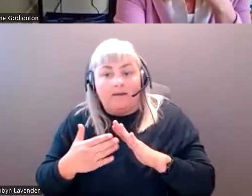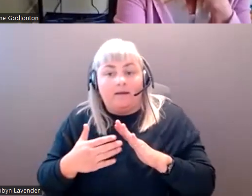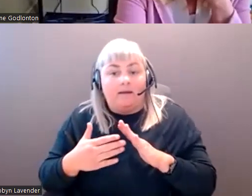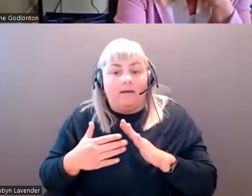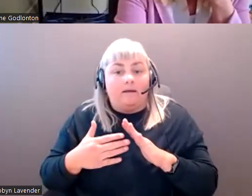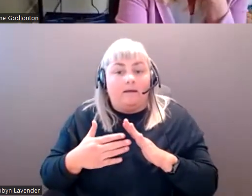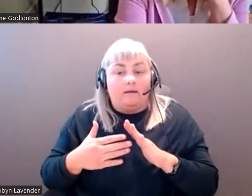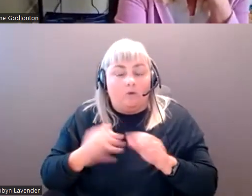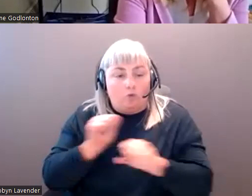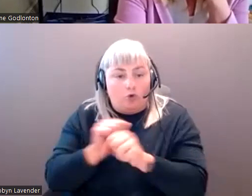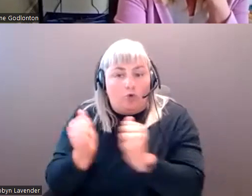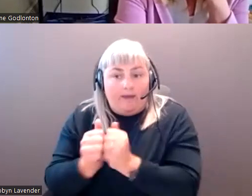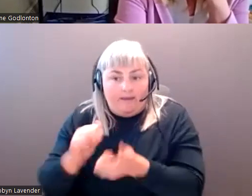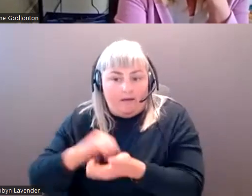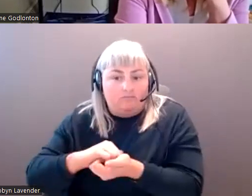working with you.